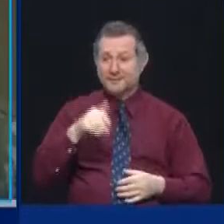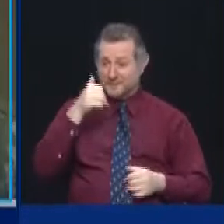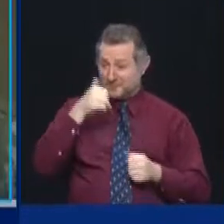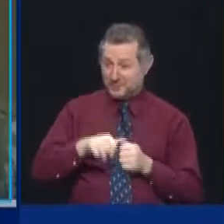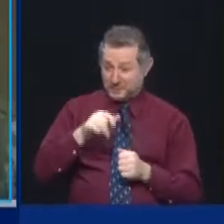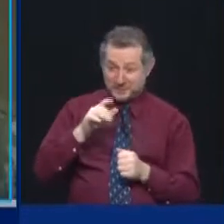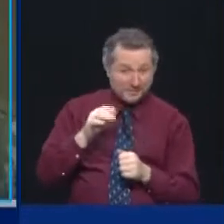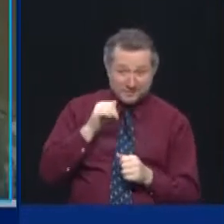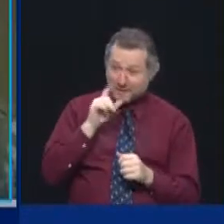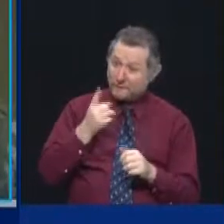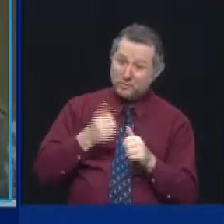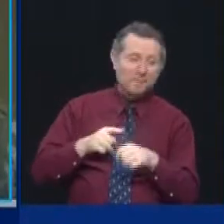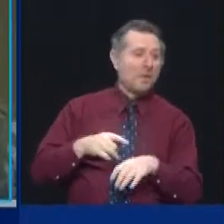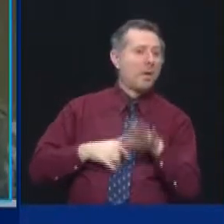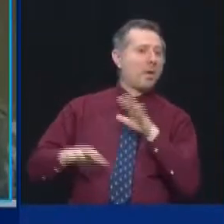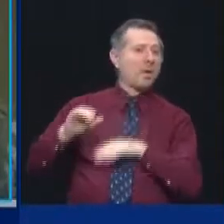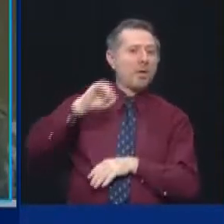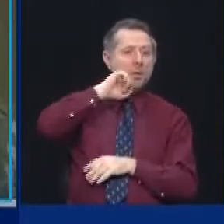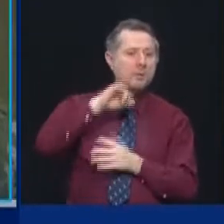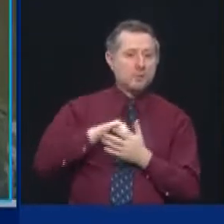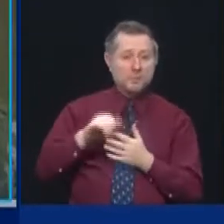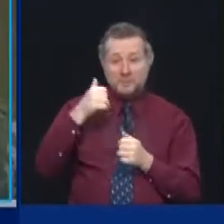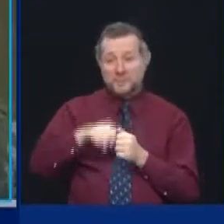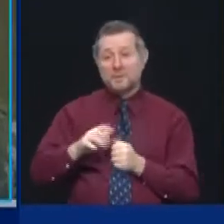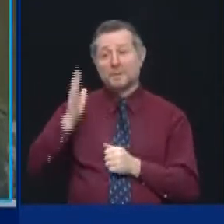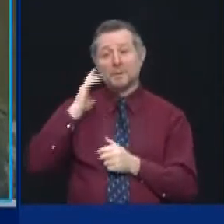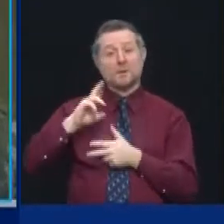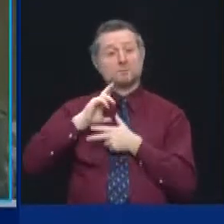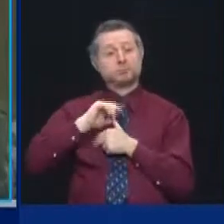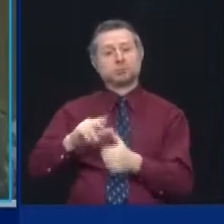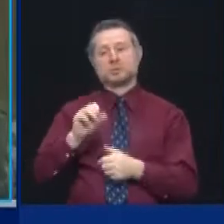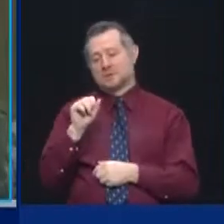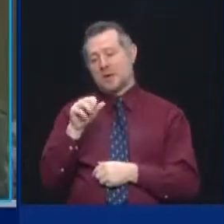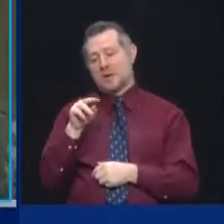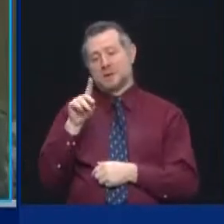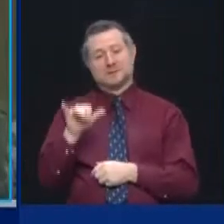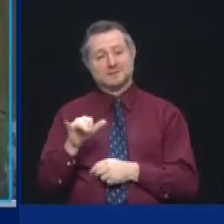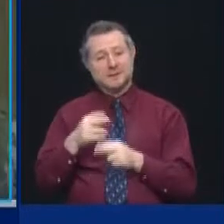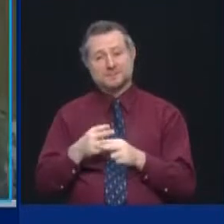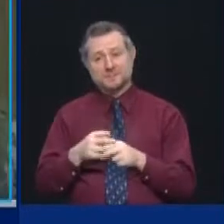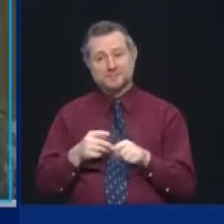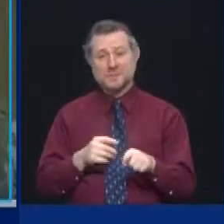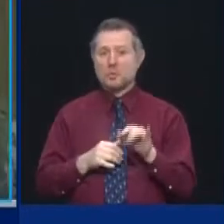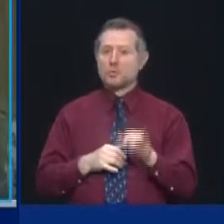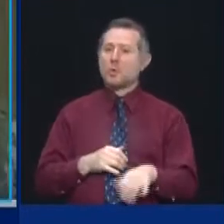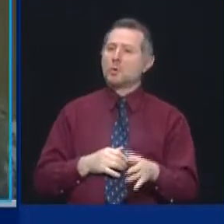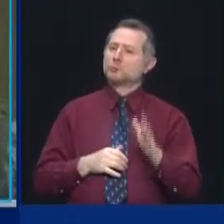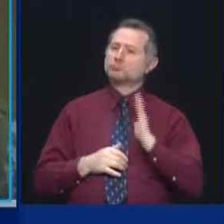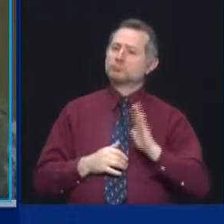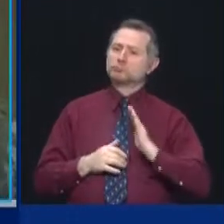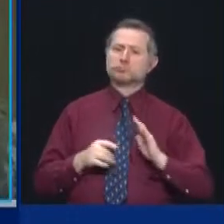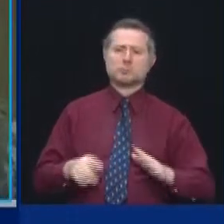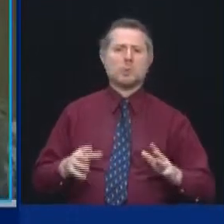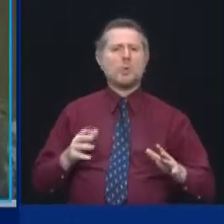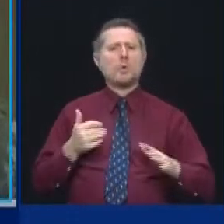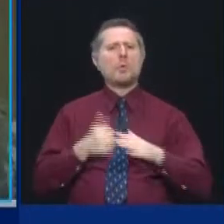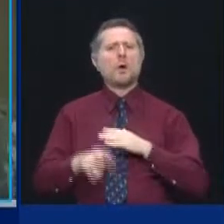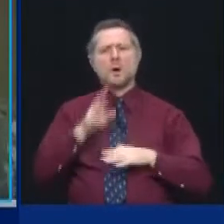Alan and to Eric, it has a totally different feeling for me now when I come to Javits.